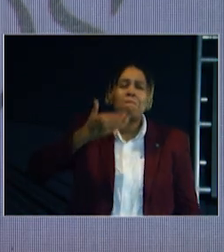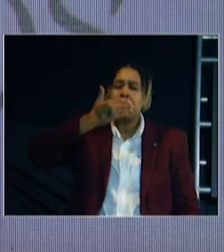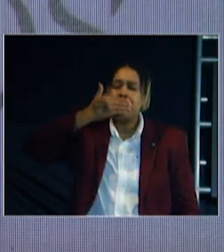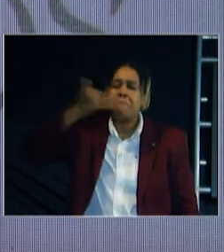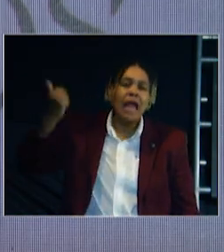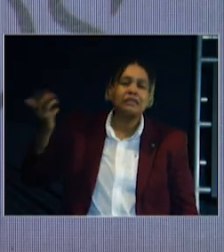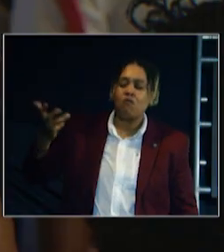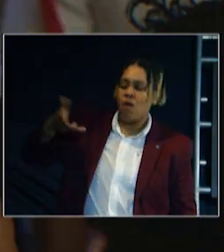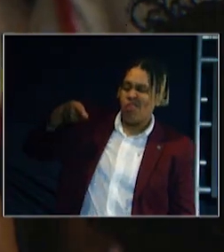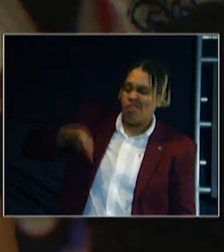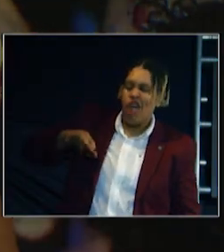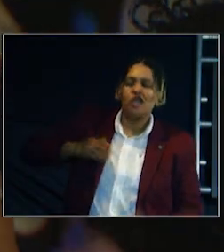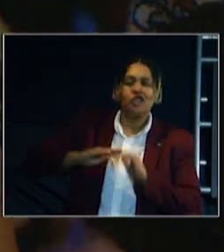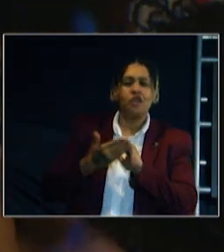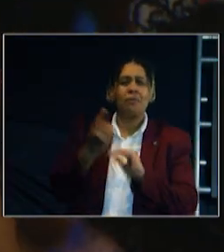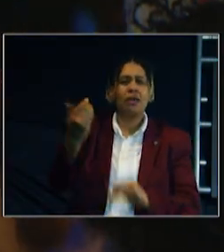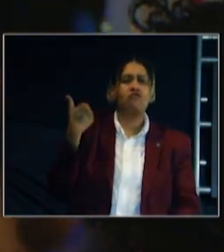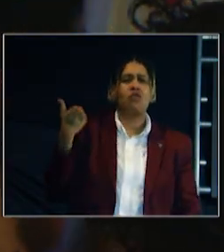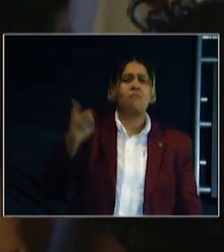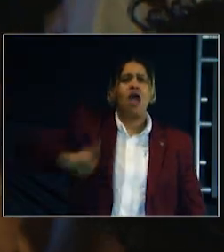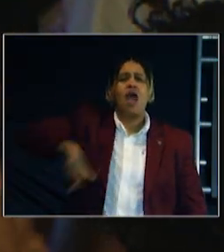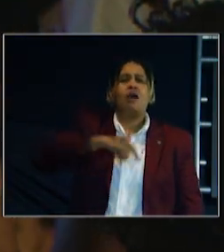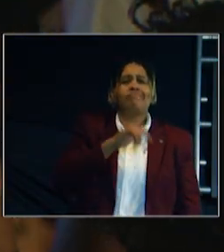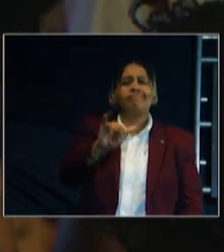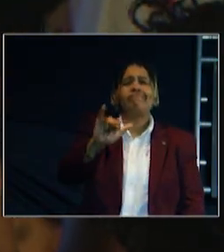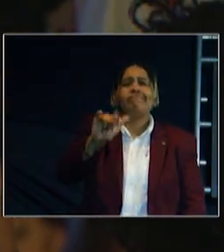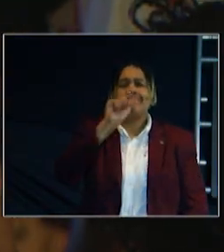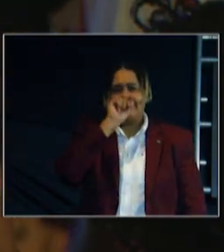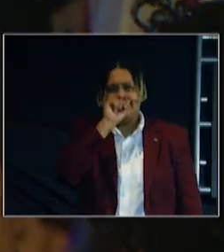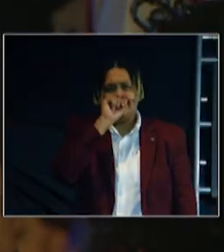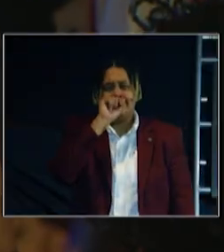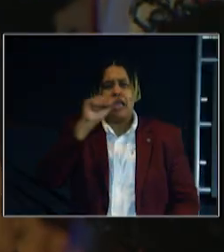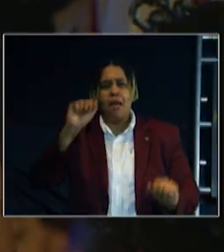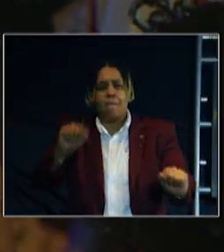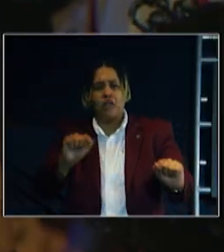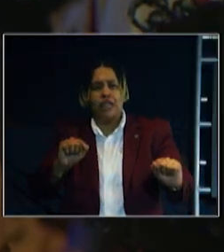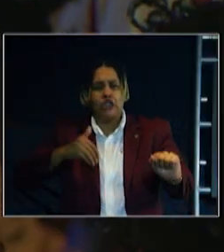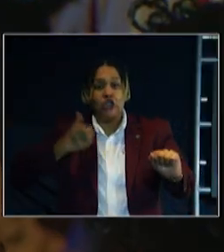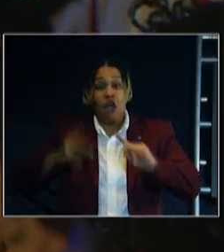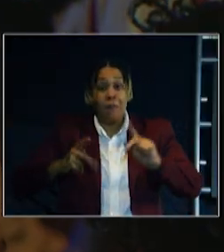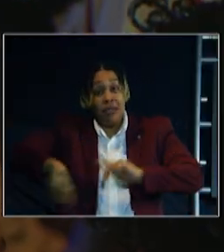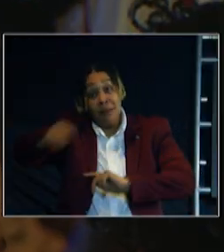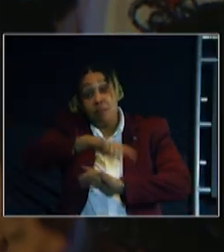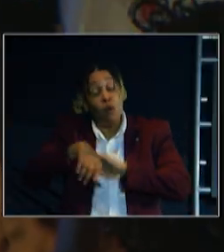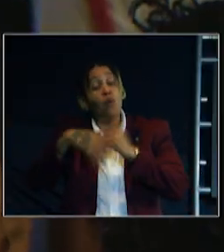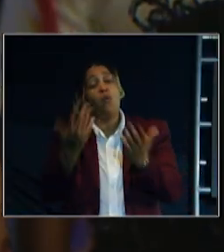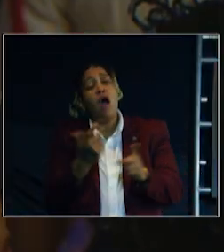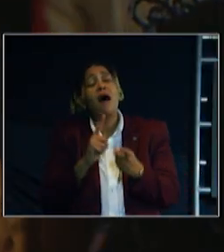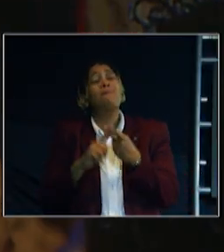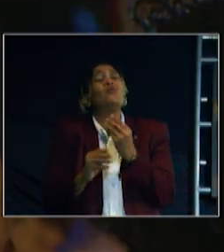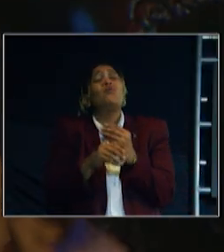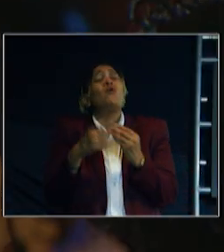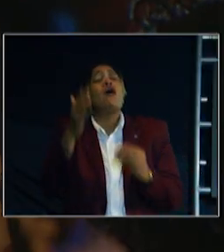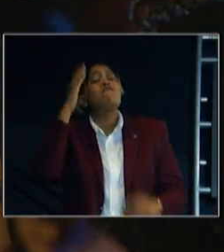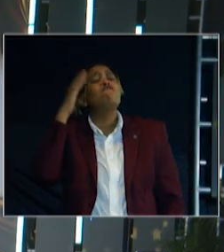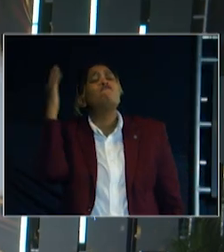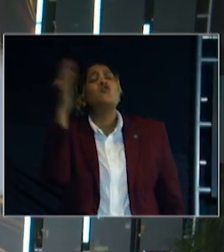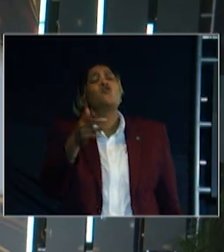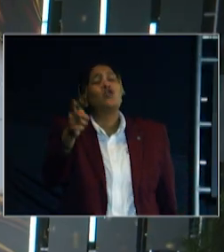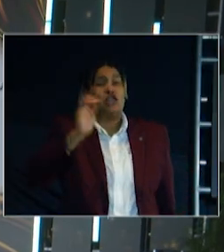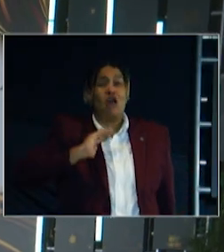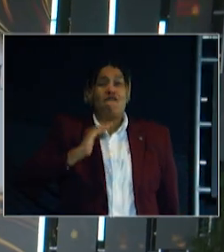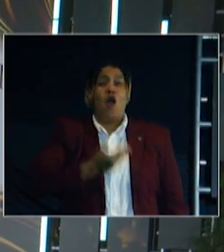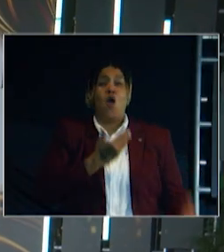Jamaica. They remind us about the potential of our young people and that the future of